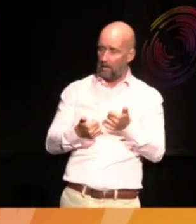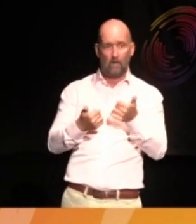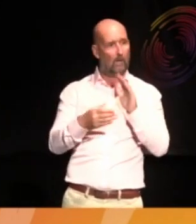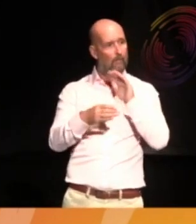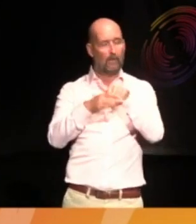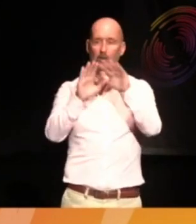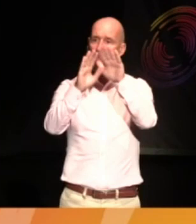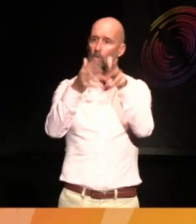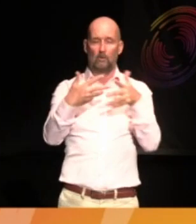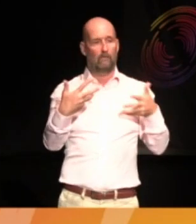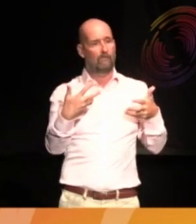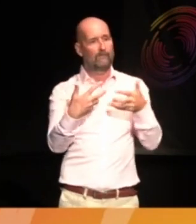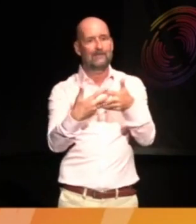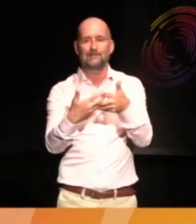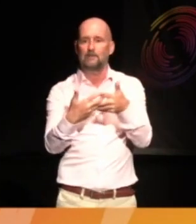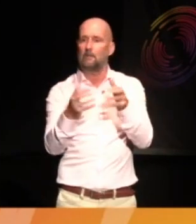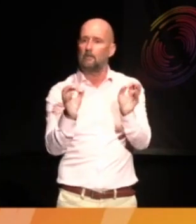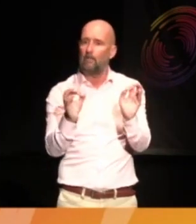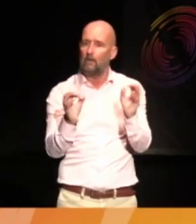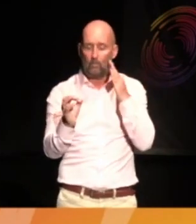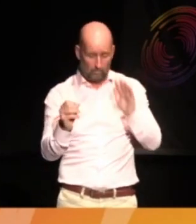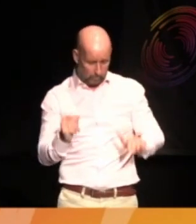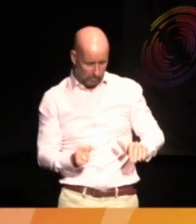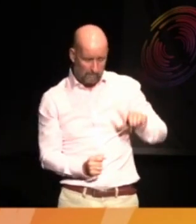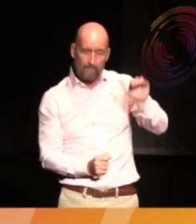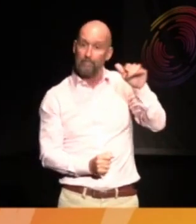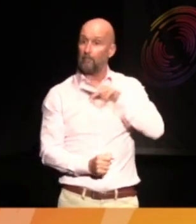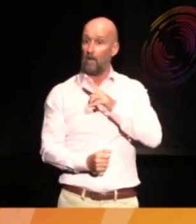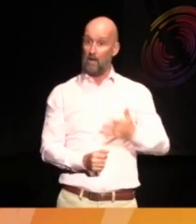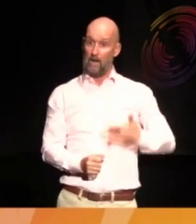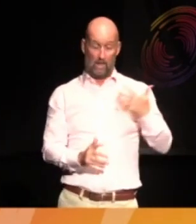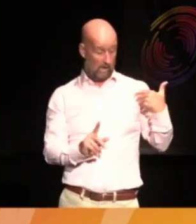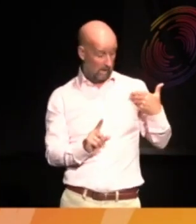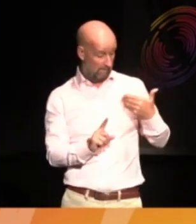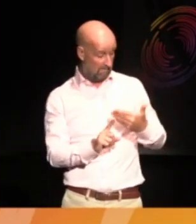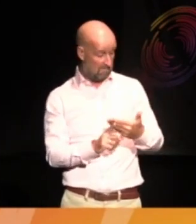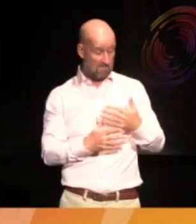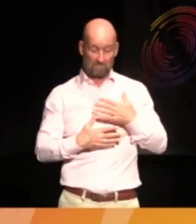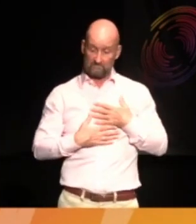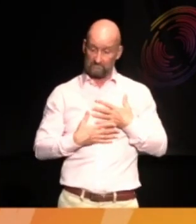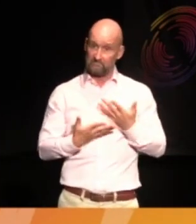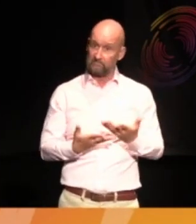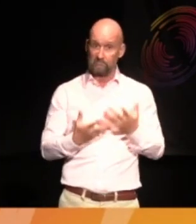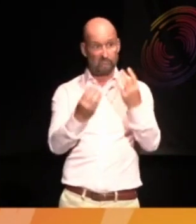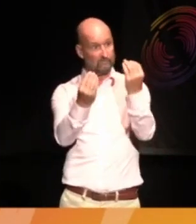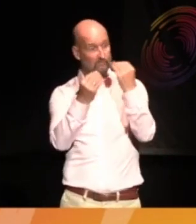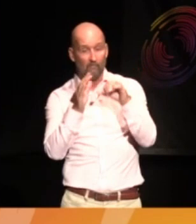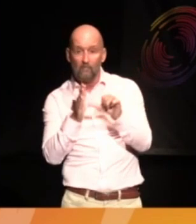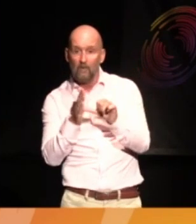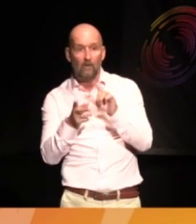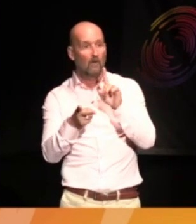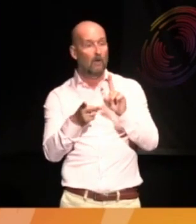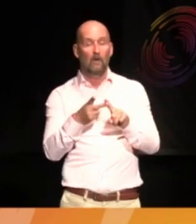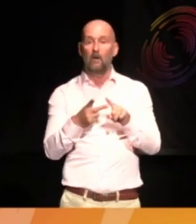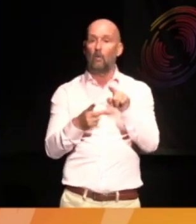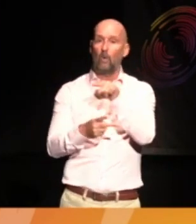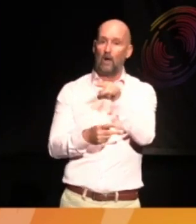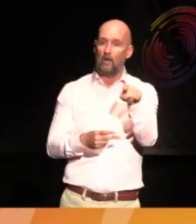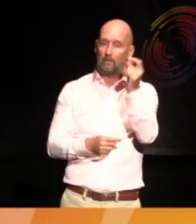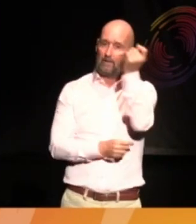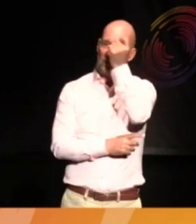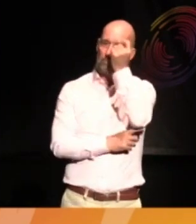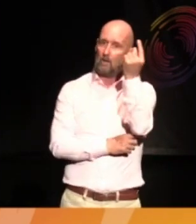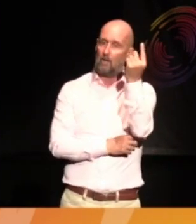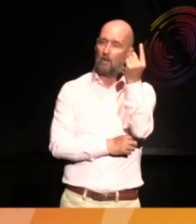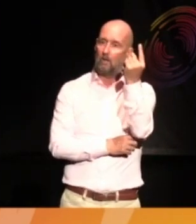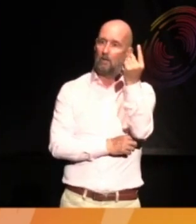So for me, going through the different challenges in life that I had in education through to employment made me realise